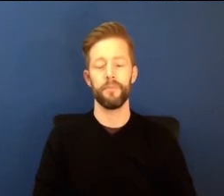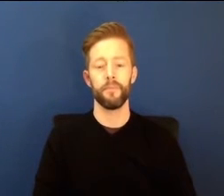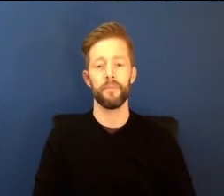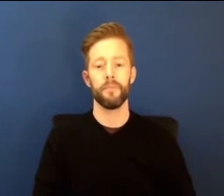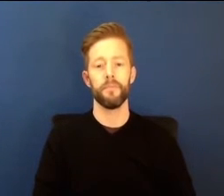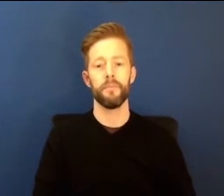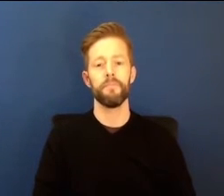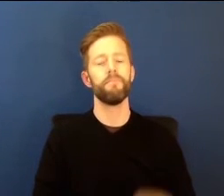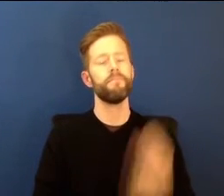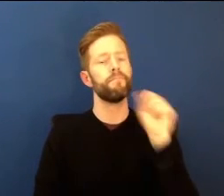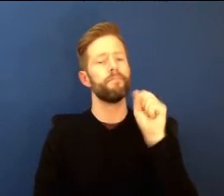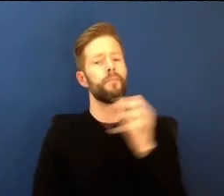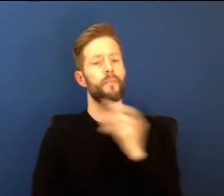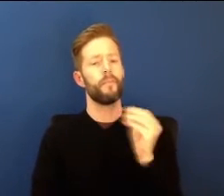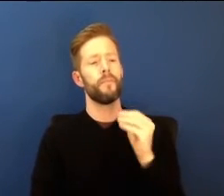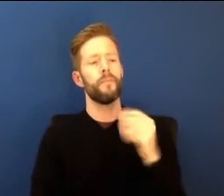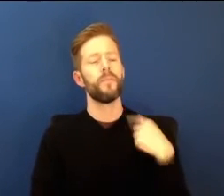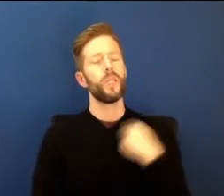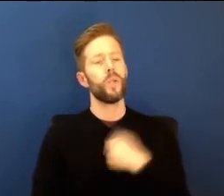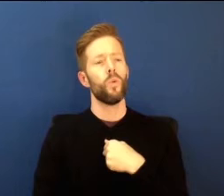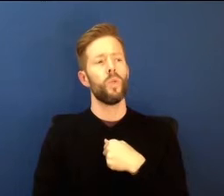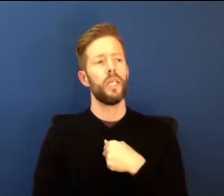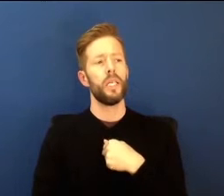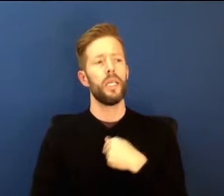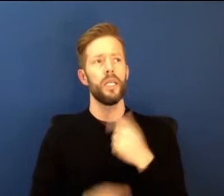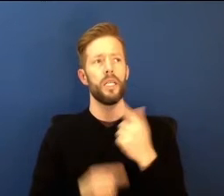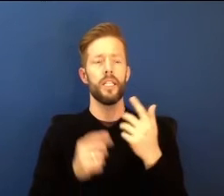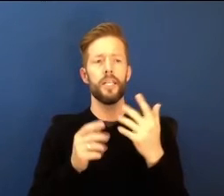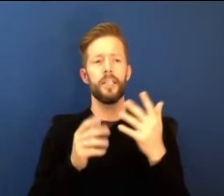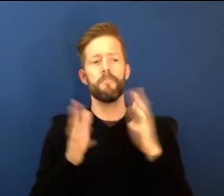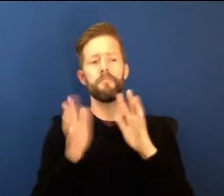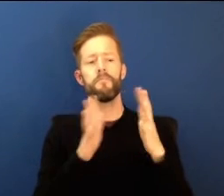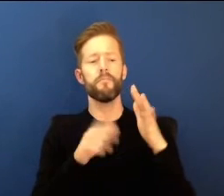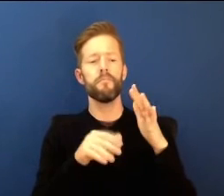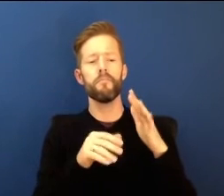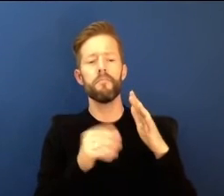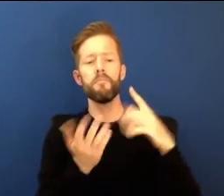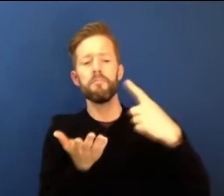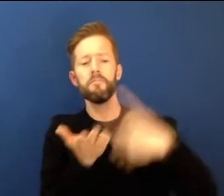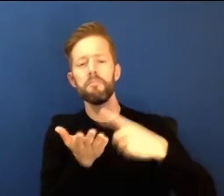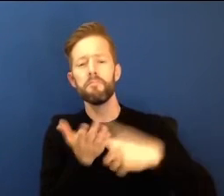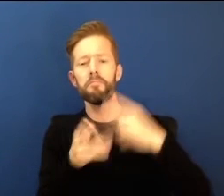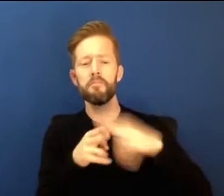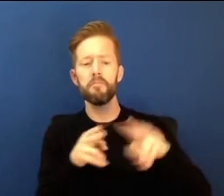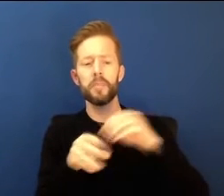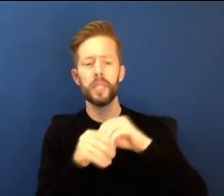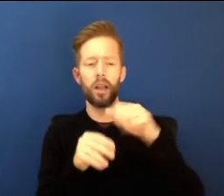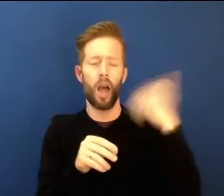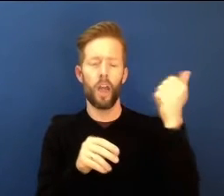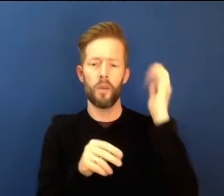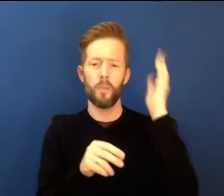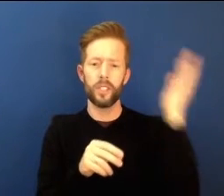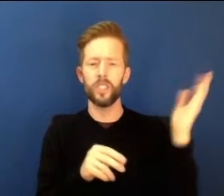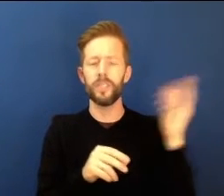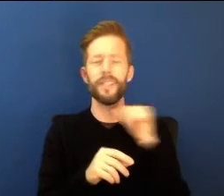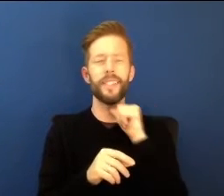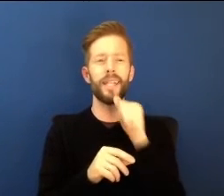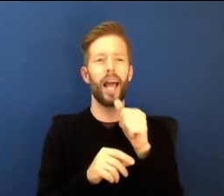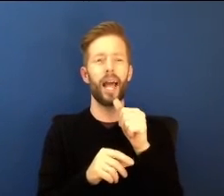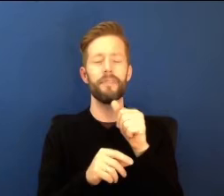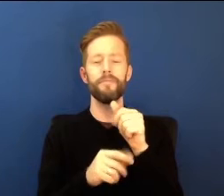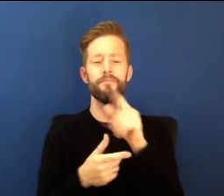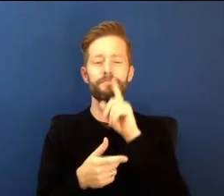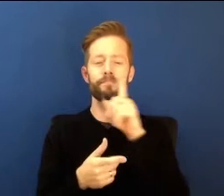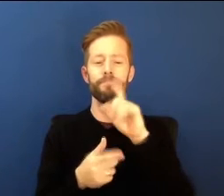concepts. Mm-hmm. Yeah, and I think we've sort of touched on this in a number of different presentations, and it's not